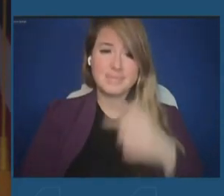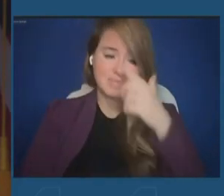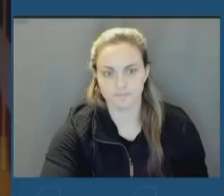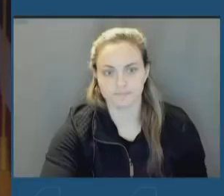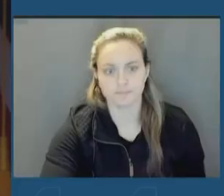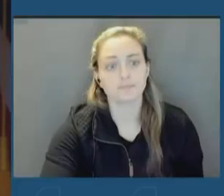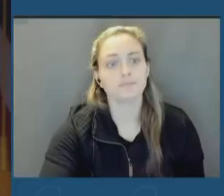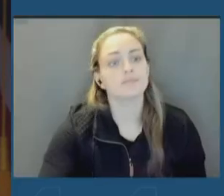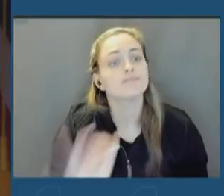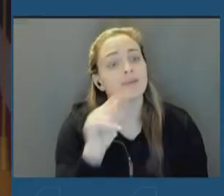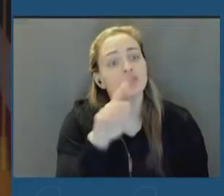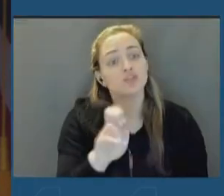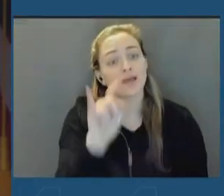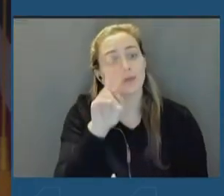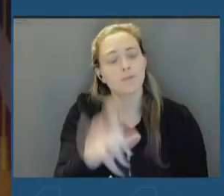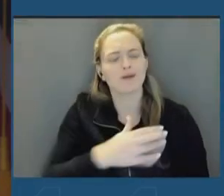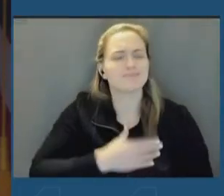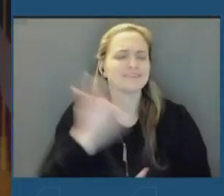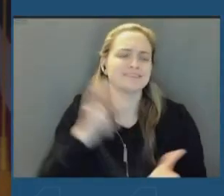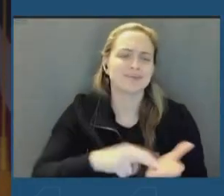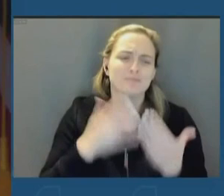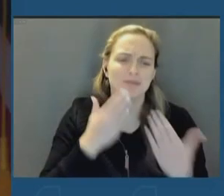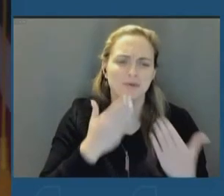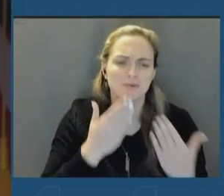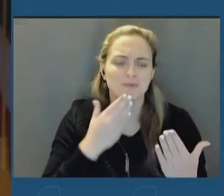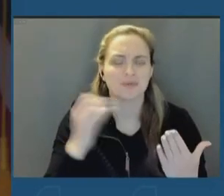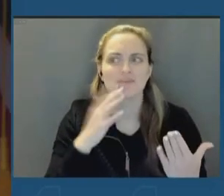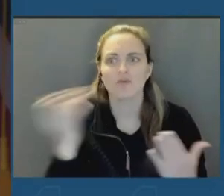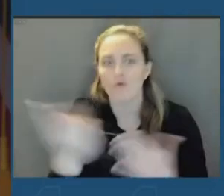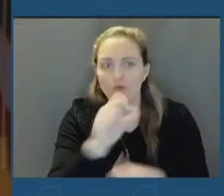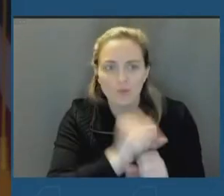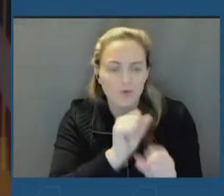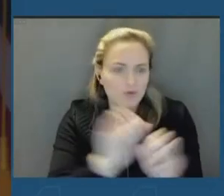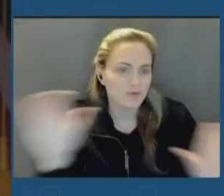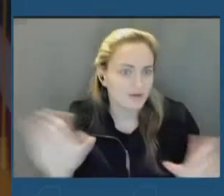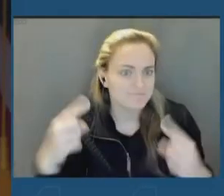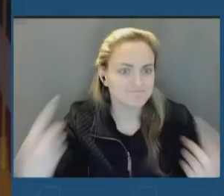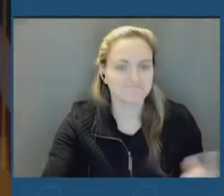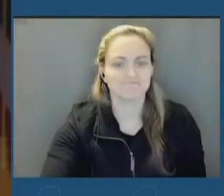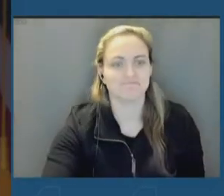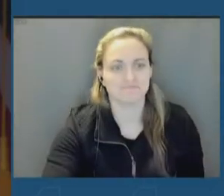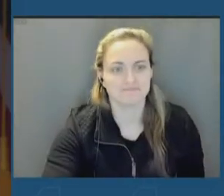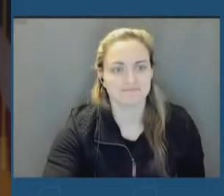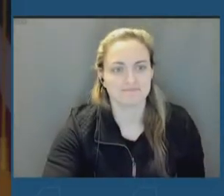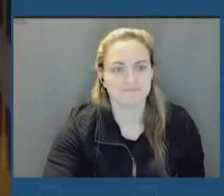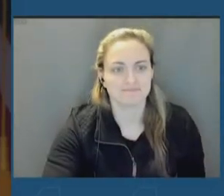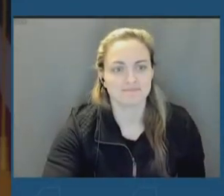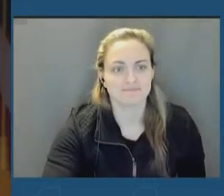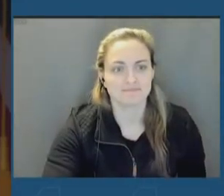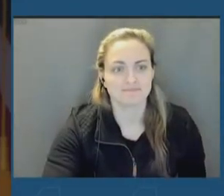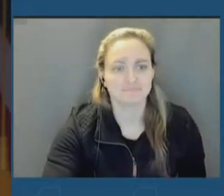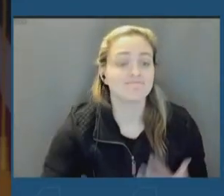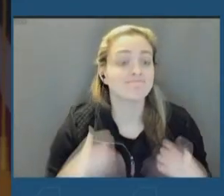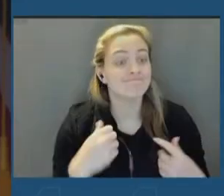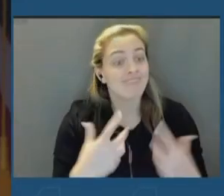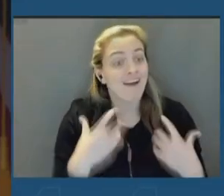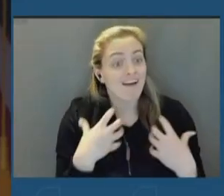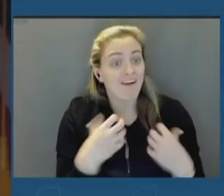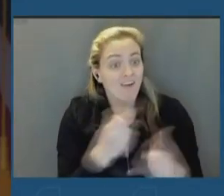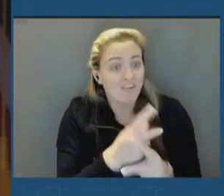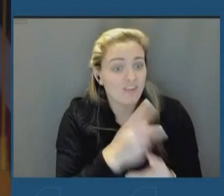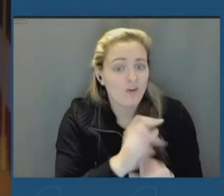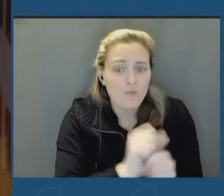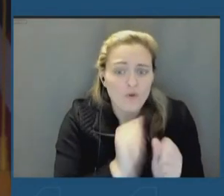Bray, please stand up, Jackie. Thank you. Thank you for all the work that you have done. So our healthcare workers, nurses,